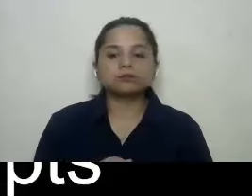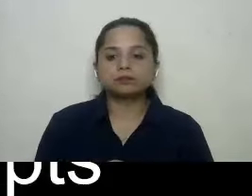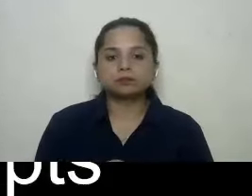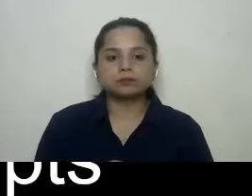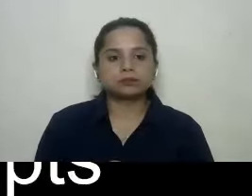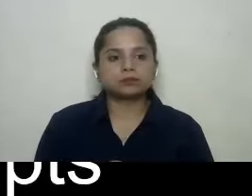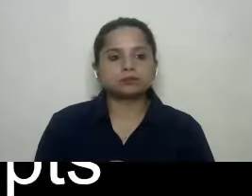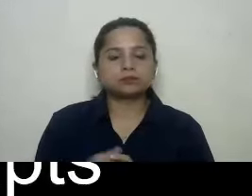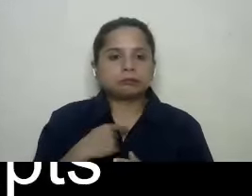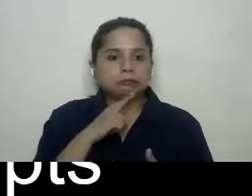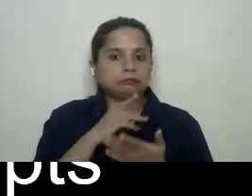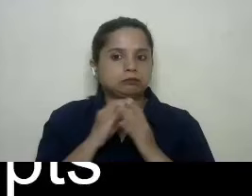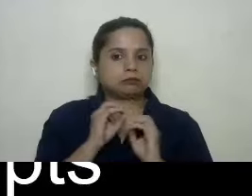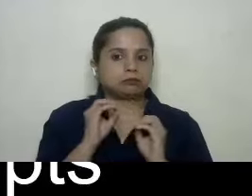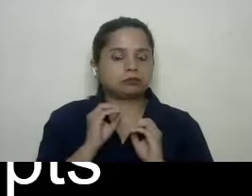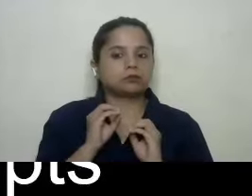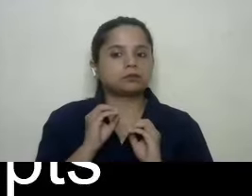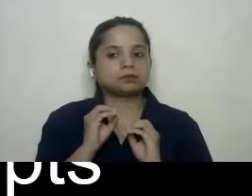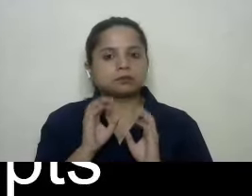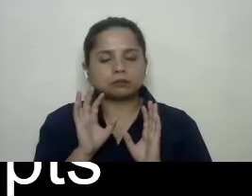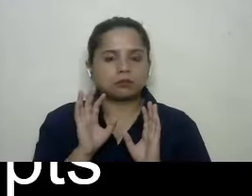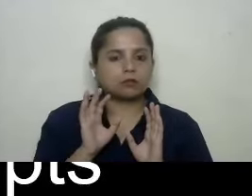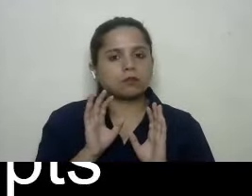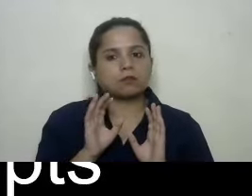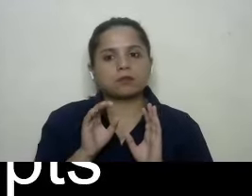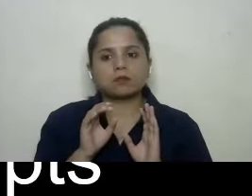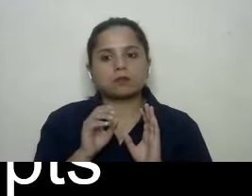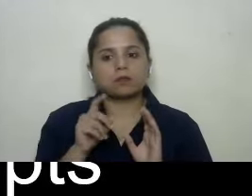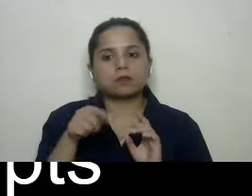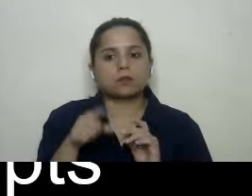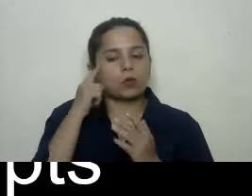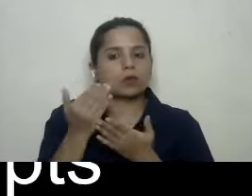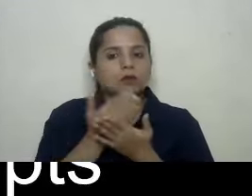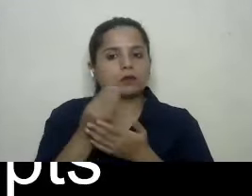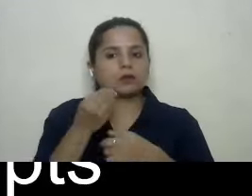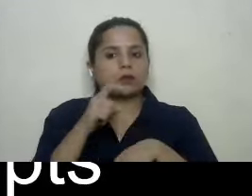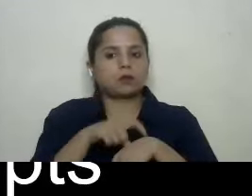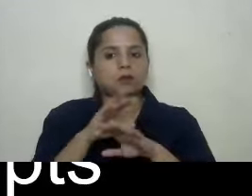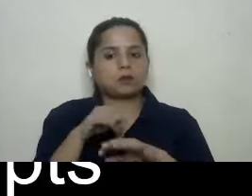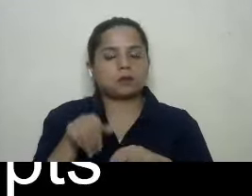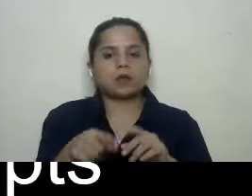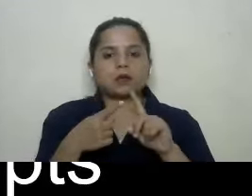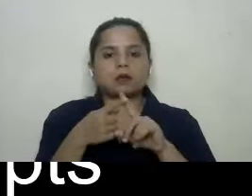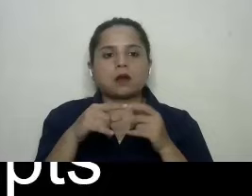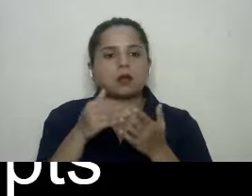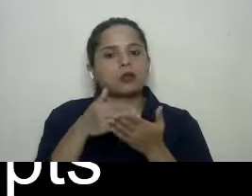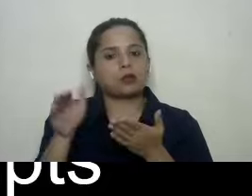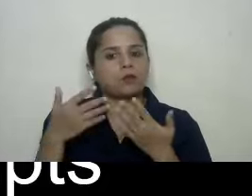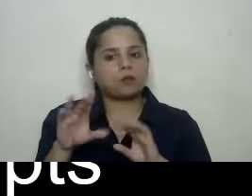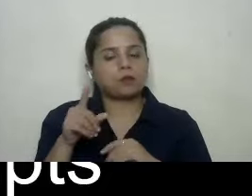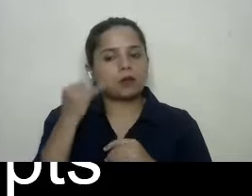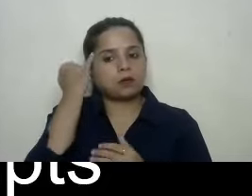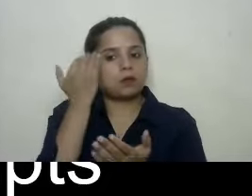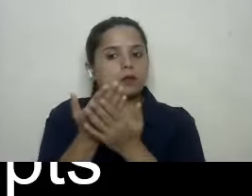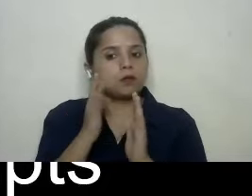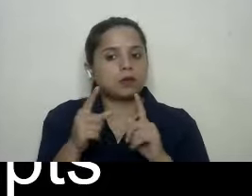I'm not sure whether, no. So we for to save some time, we have removed the task. But what I would suggest the task